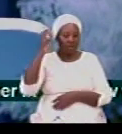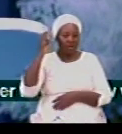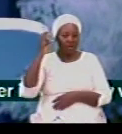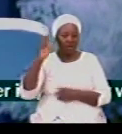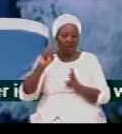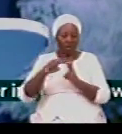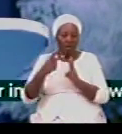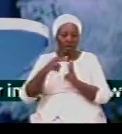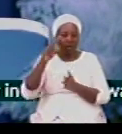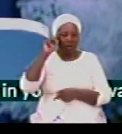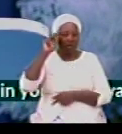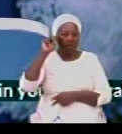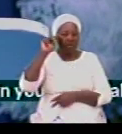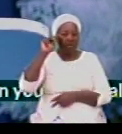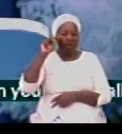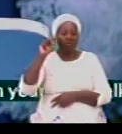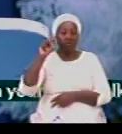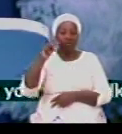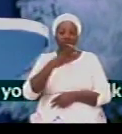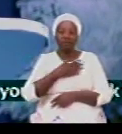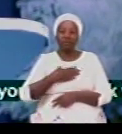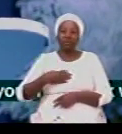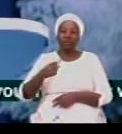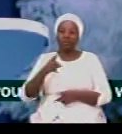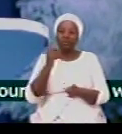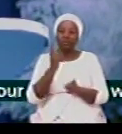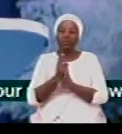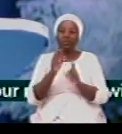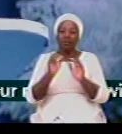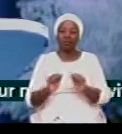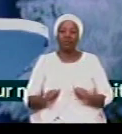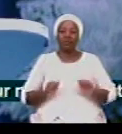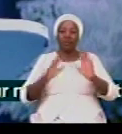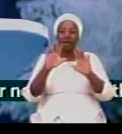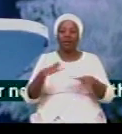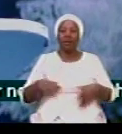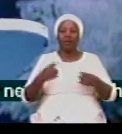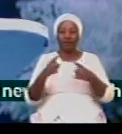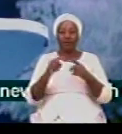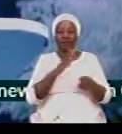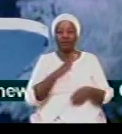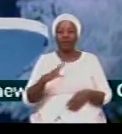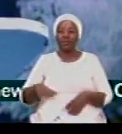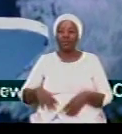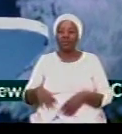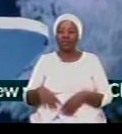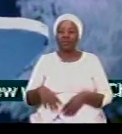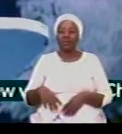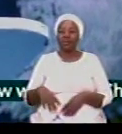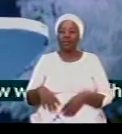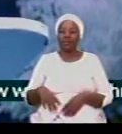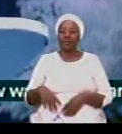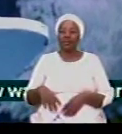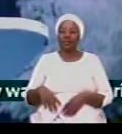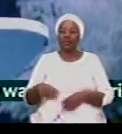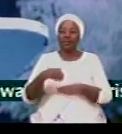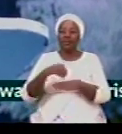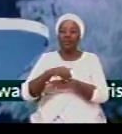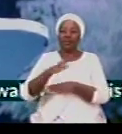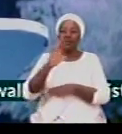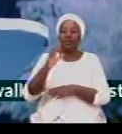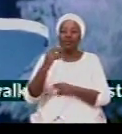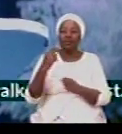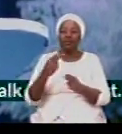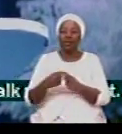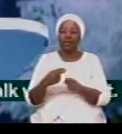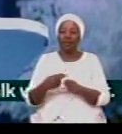your life to Christ, send your name, your phone number, and your